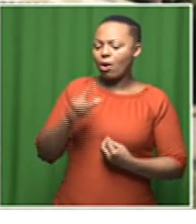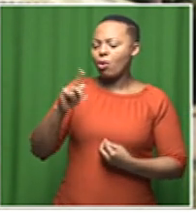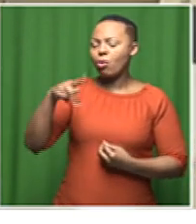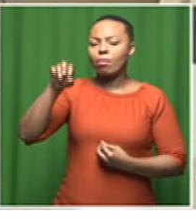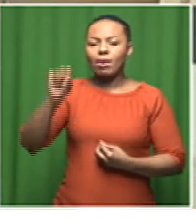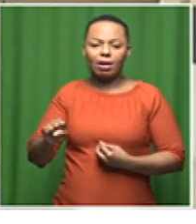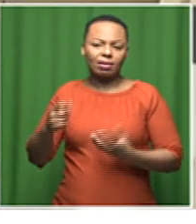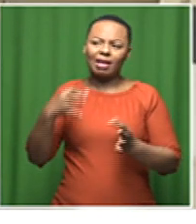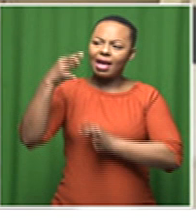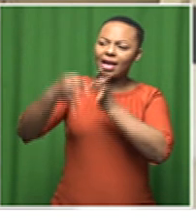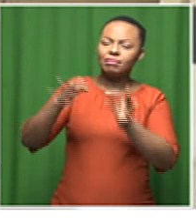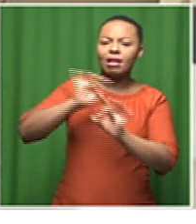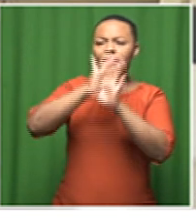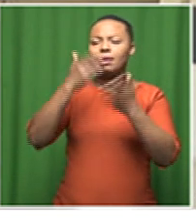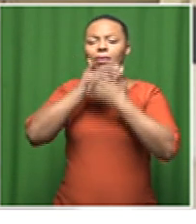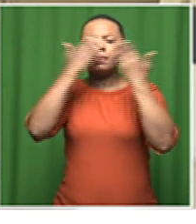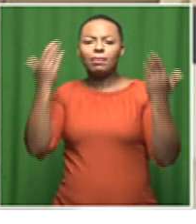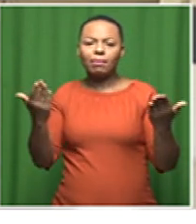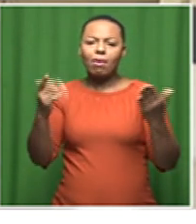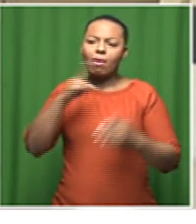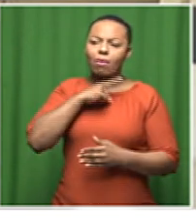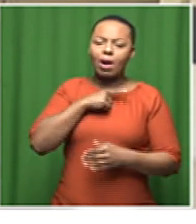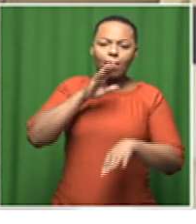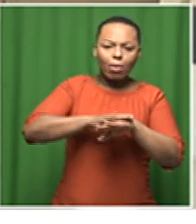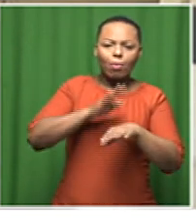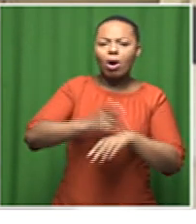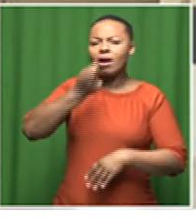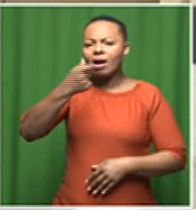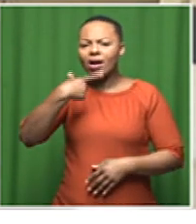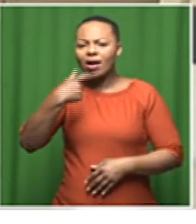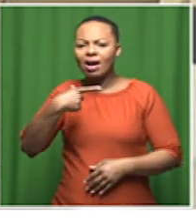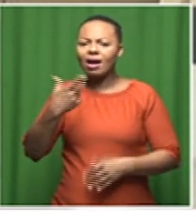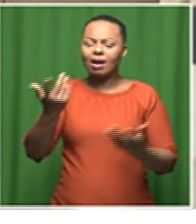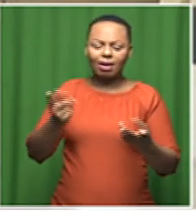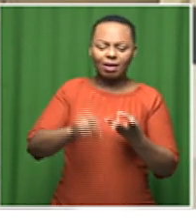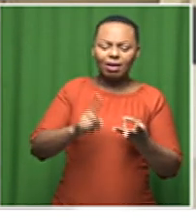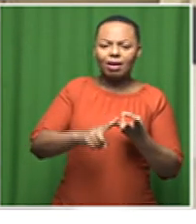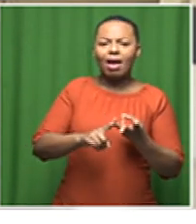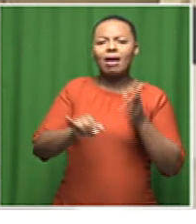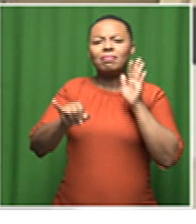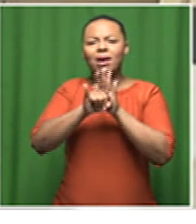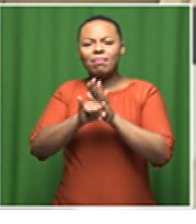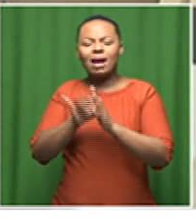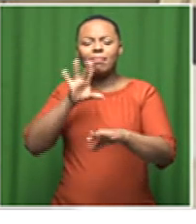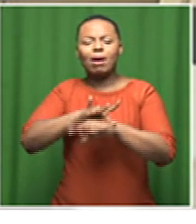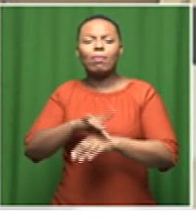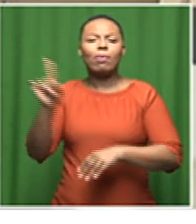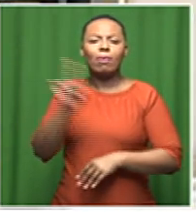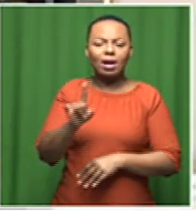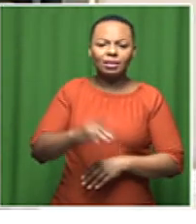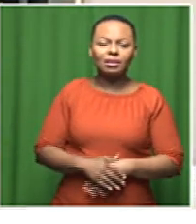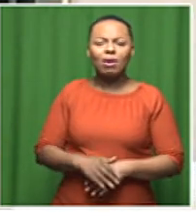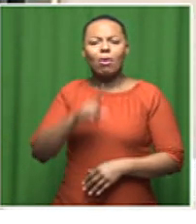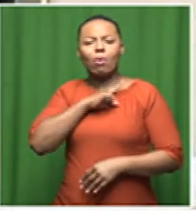the patient, why is he taking 27 tablets, and what is the side effects. It's just his blood pressure is